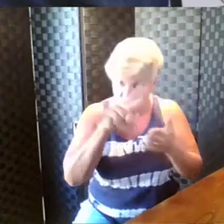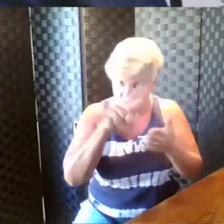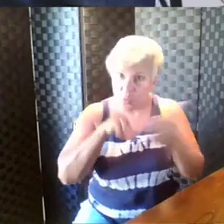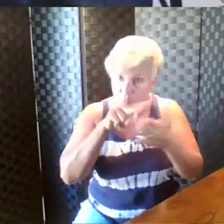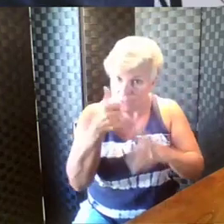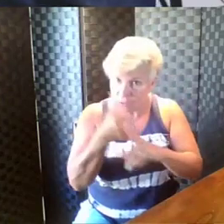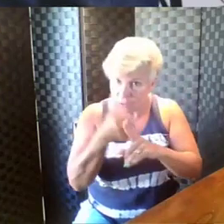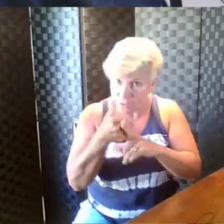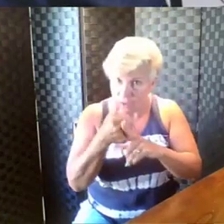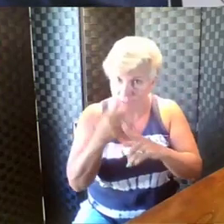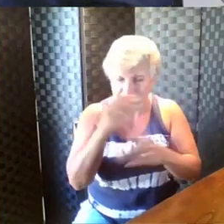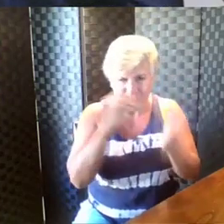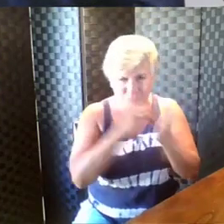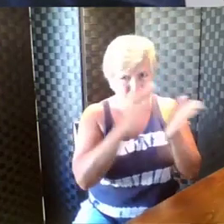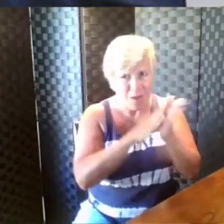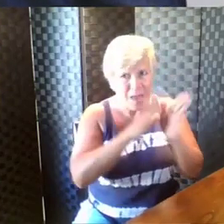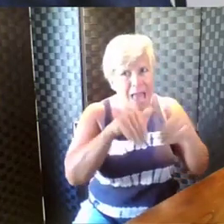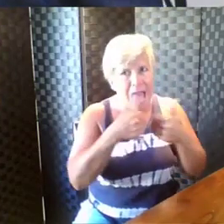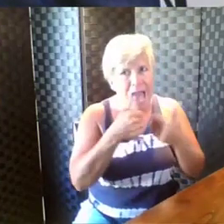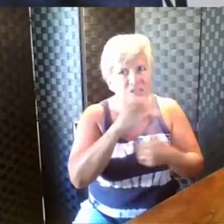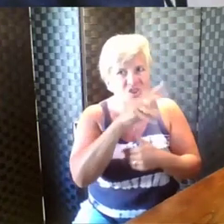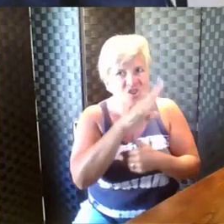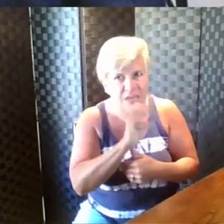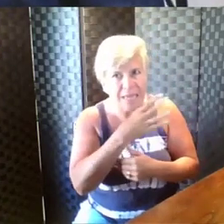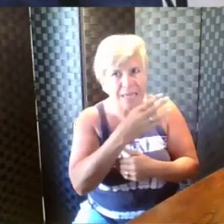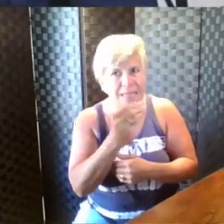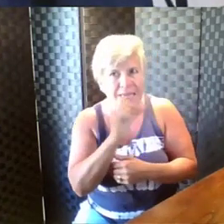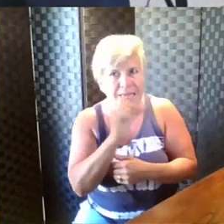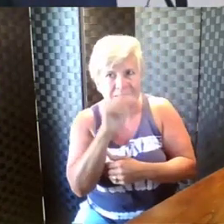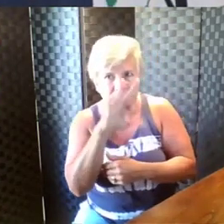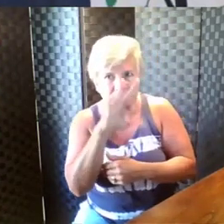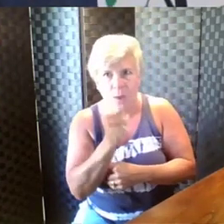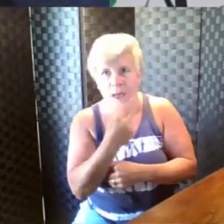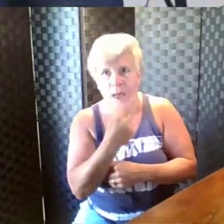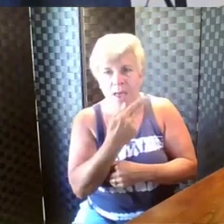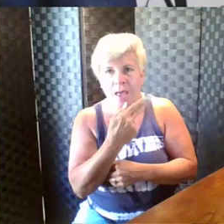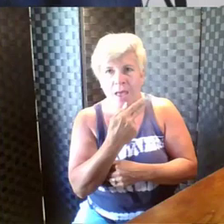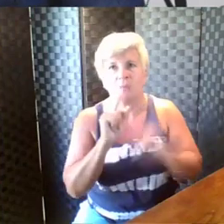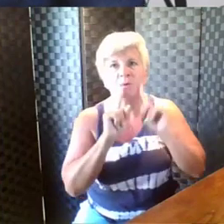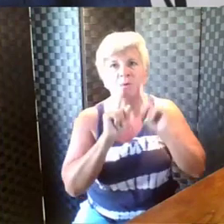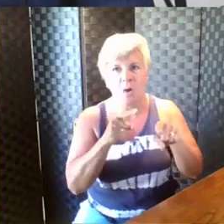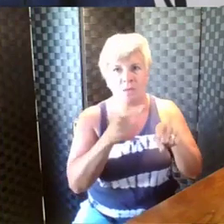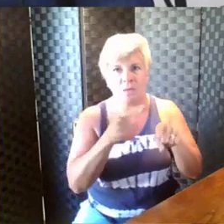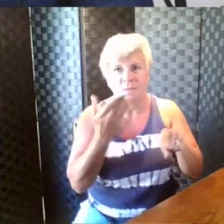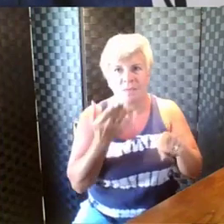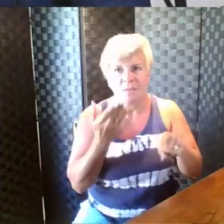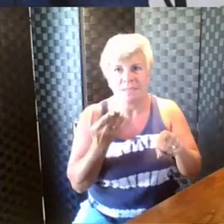and Sarah respond to these events that I have highlighted for you.